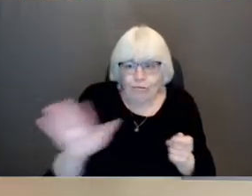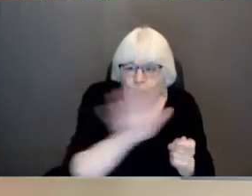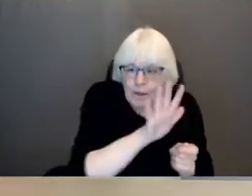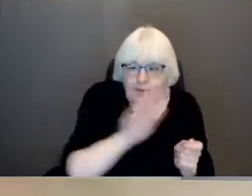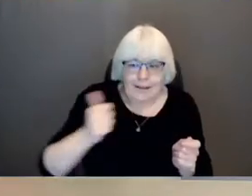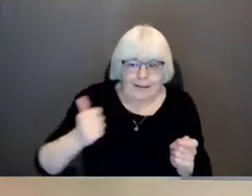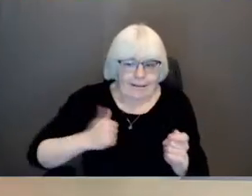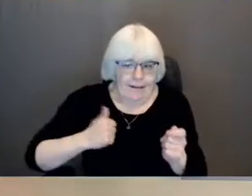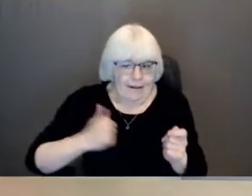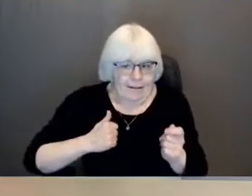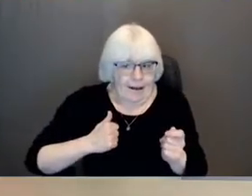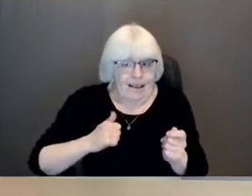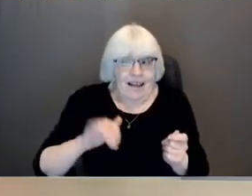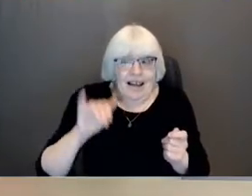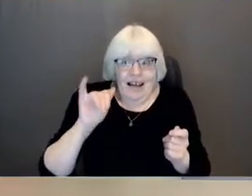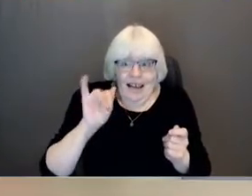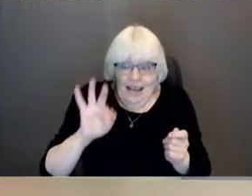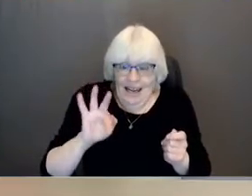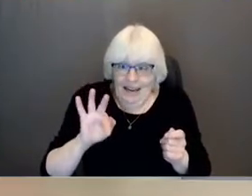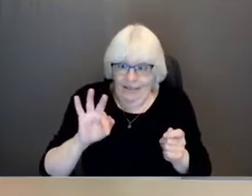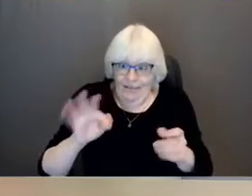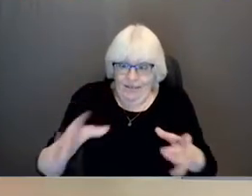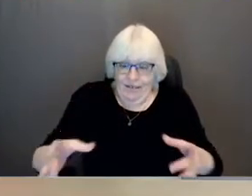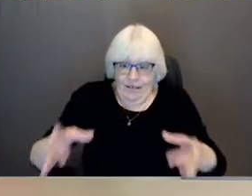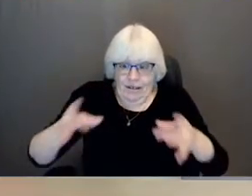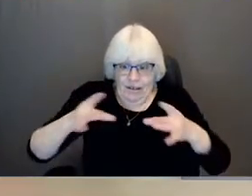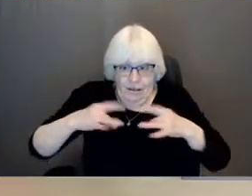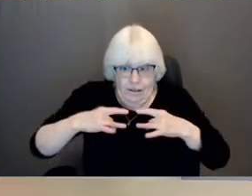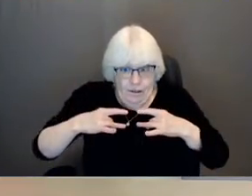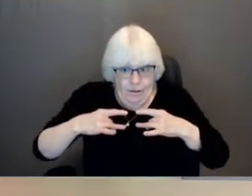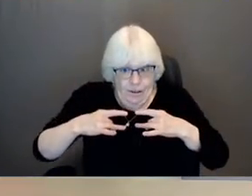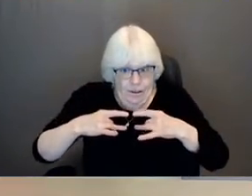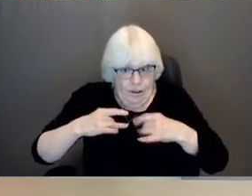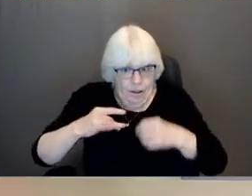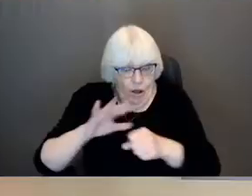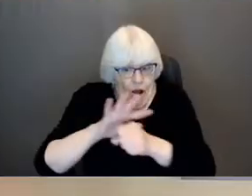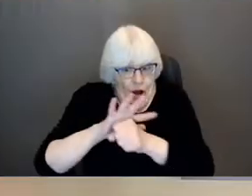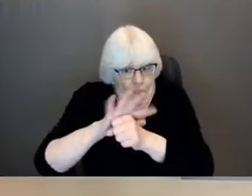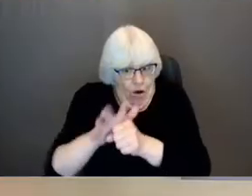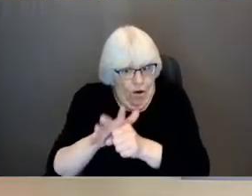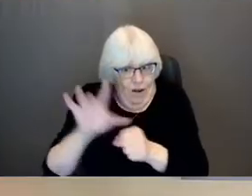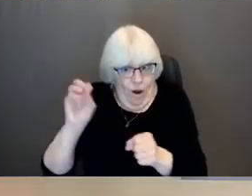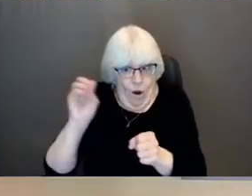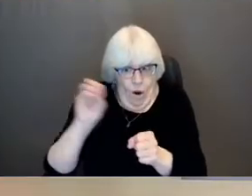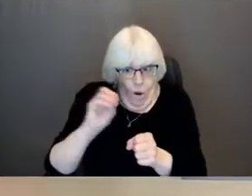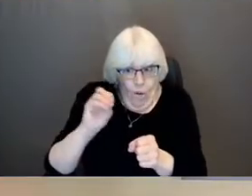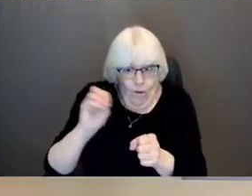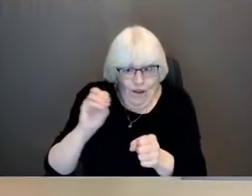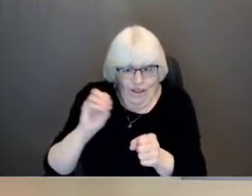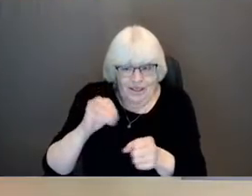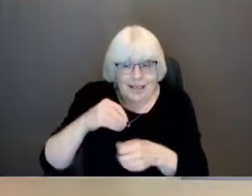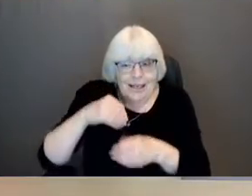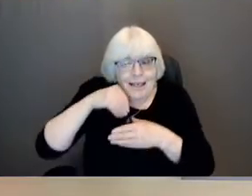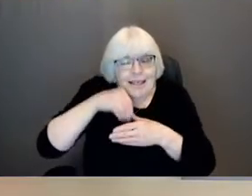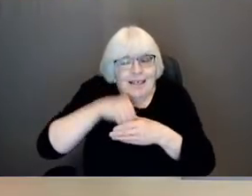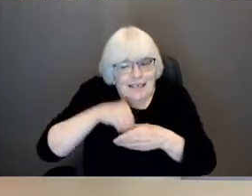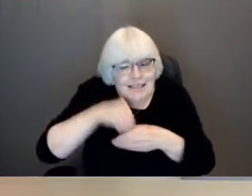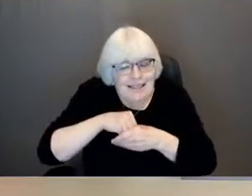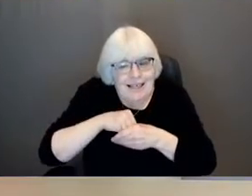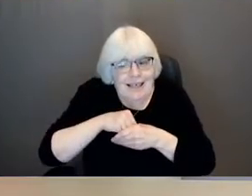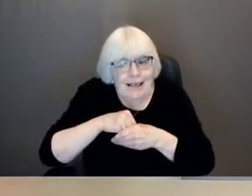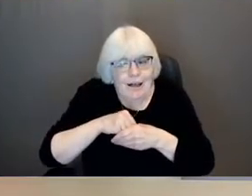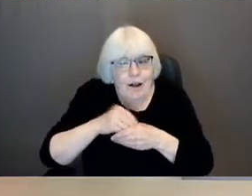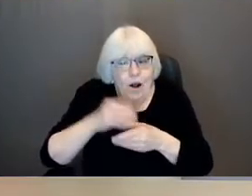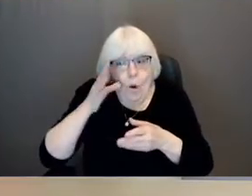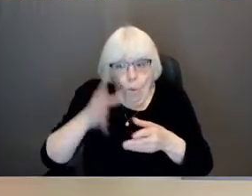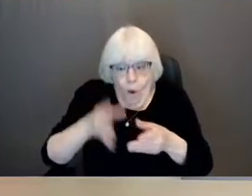virus, and also looking at incubation periods. And so I think